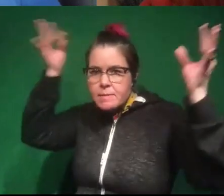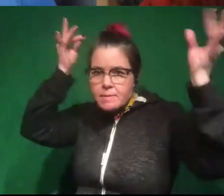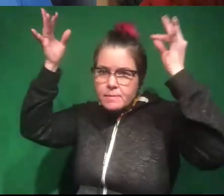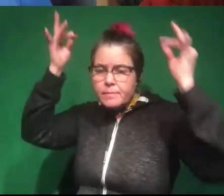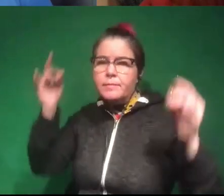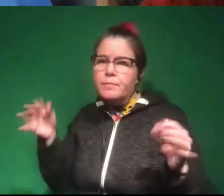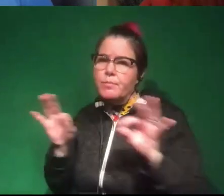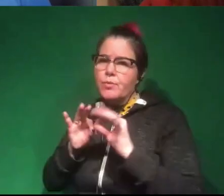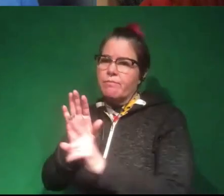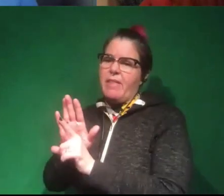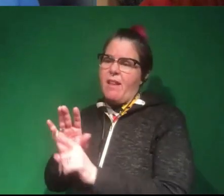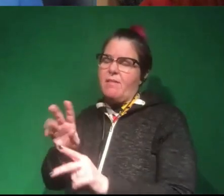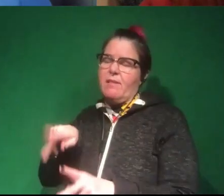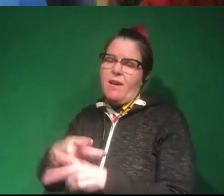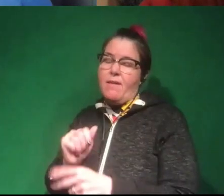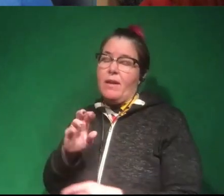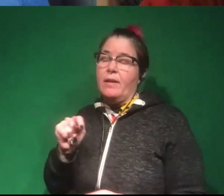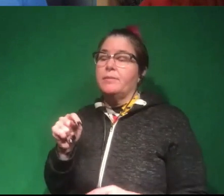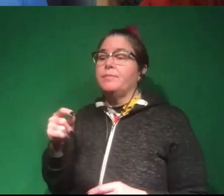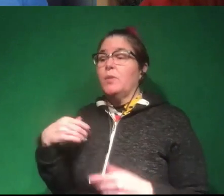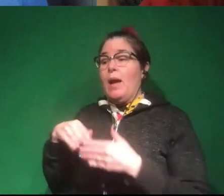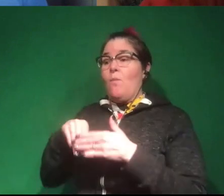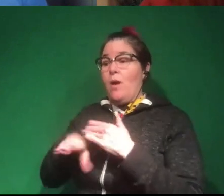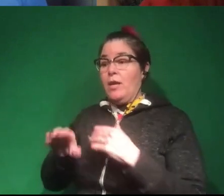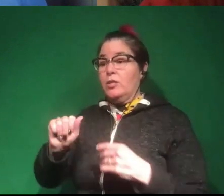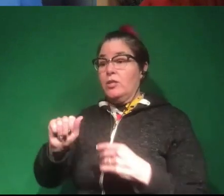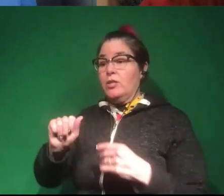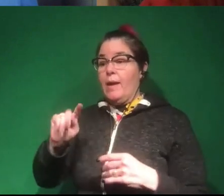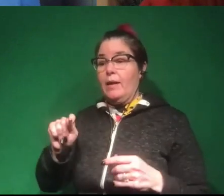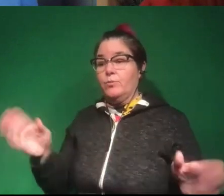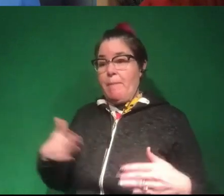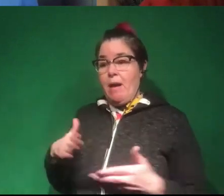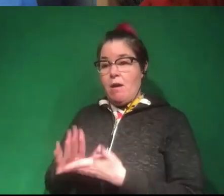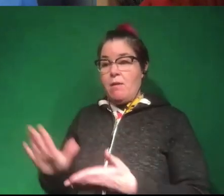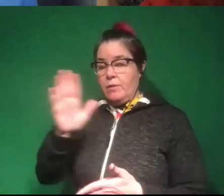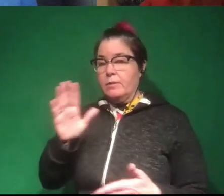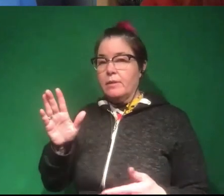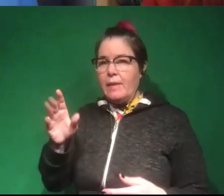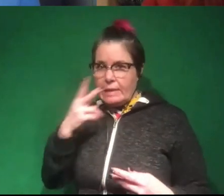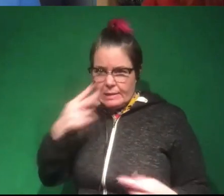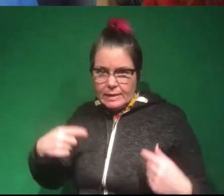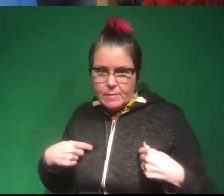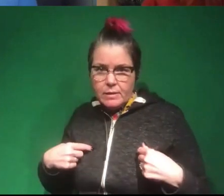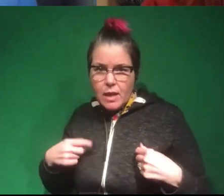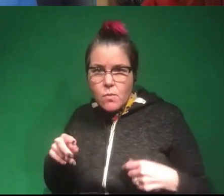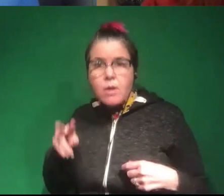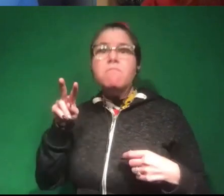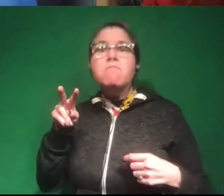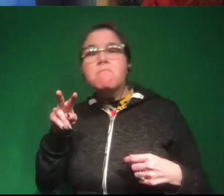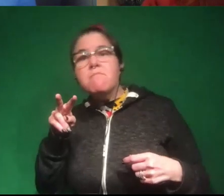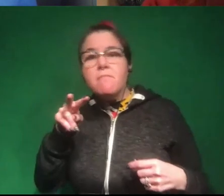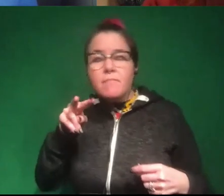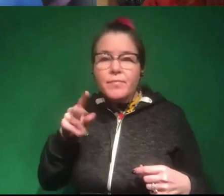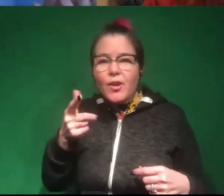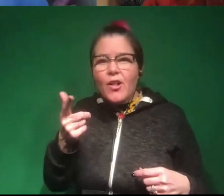lifestyle. So when I walk into the ant room at my university, the ants see me. They'll kind of look up at me. They kind of look like